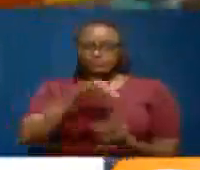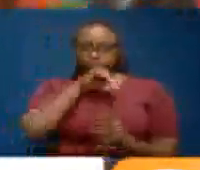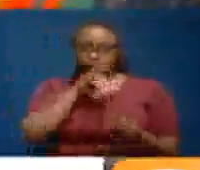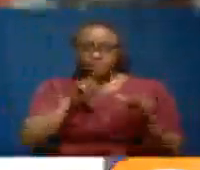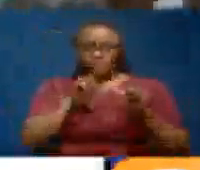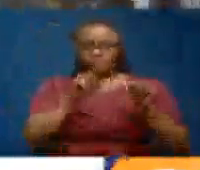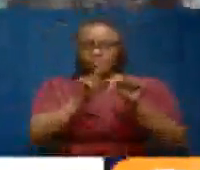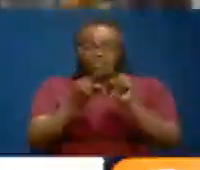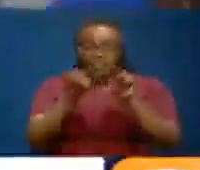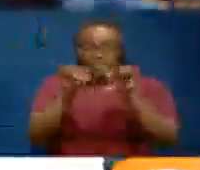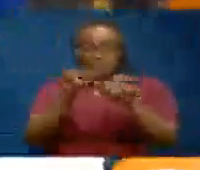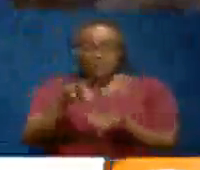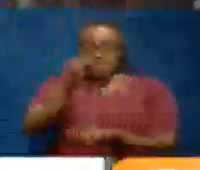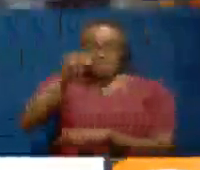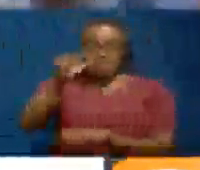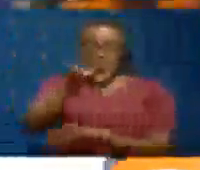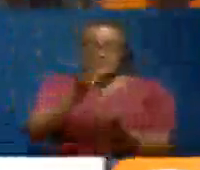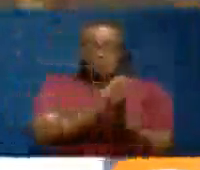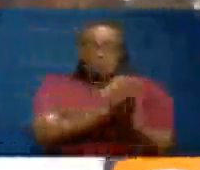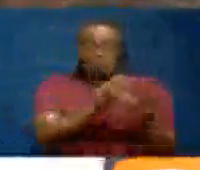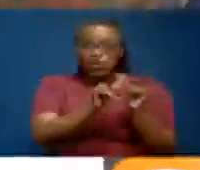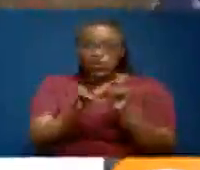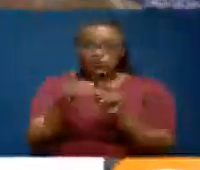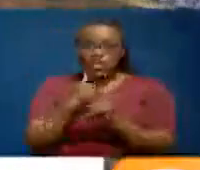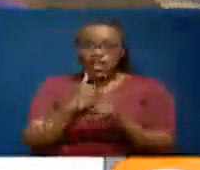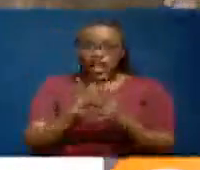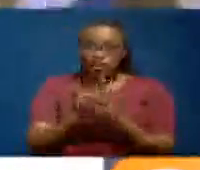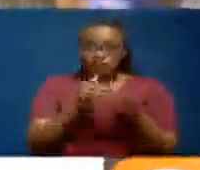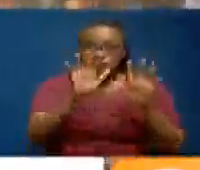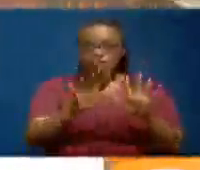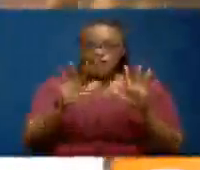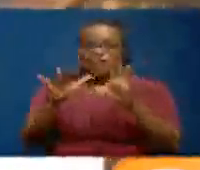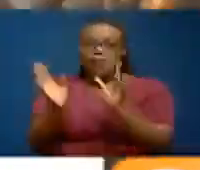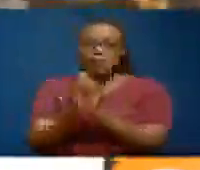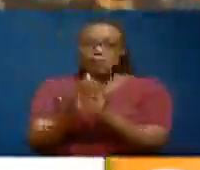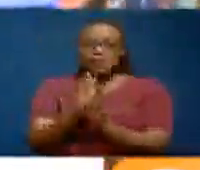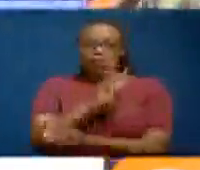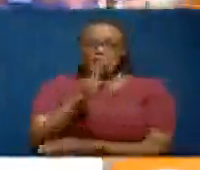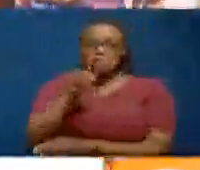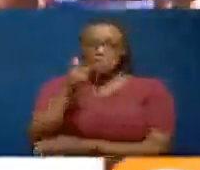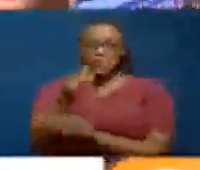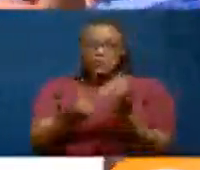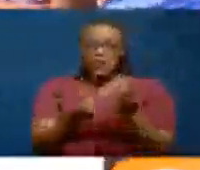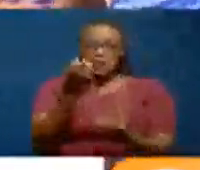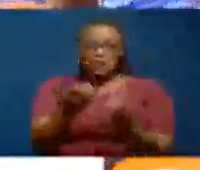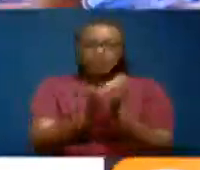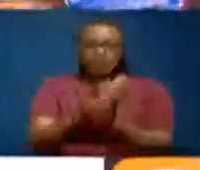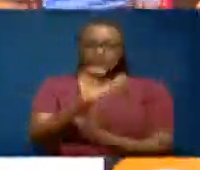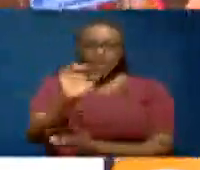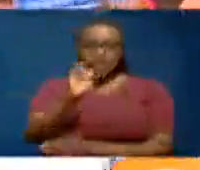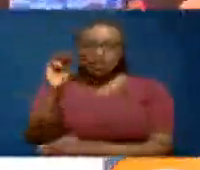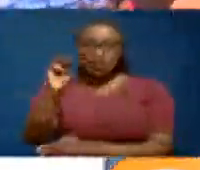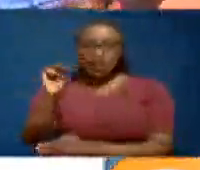Continues to pitch tent in the north and will on Thursday hold marathon rallies in West Pokot, Baringo, and Elgeyo